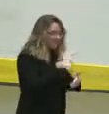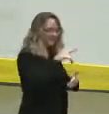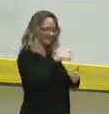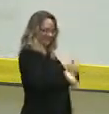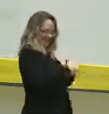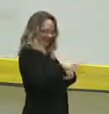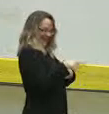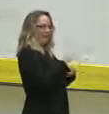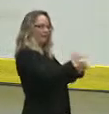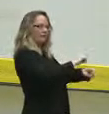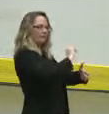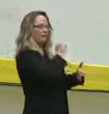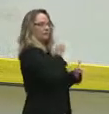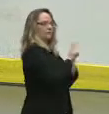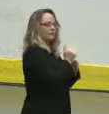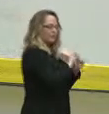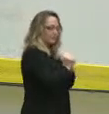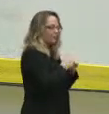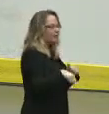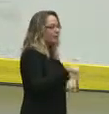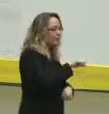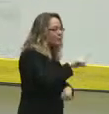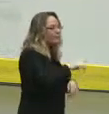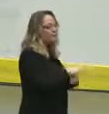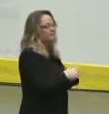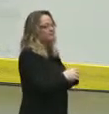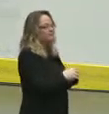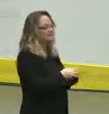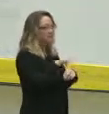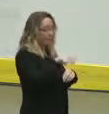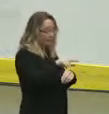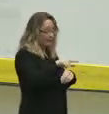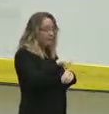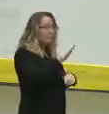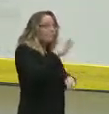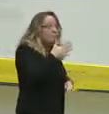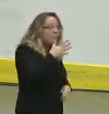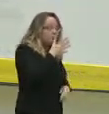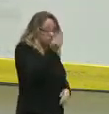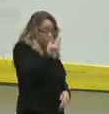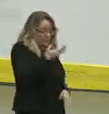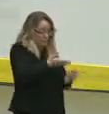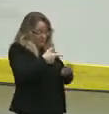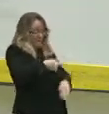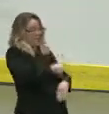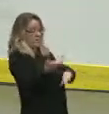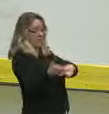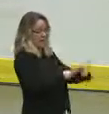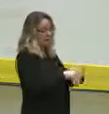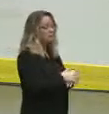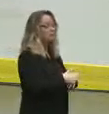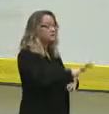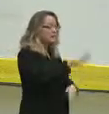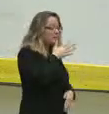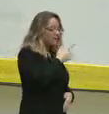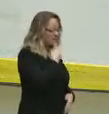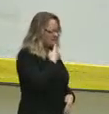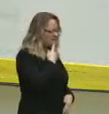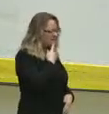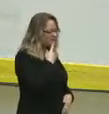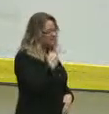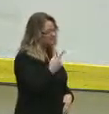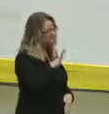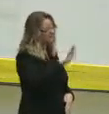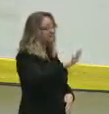graduating today. Joe's mother told us that before he died, he said that one of his greatest